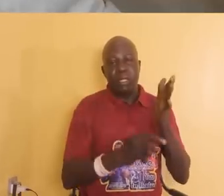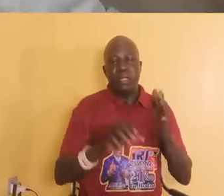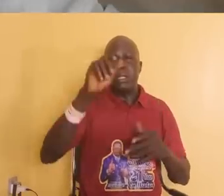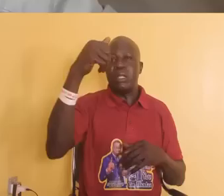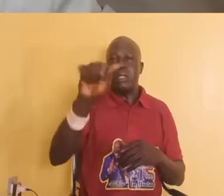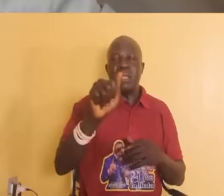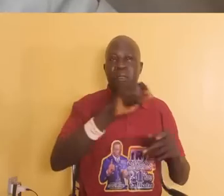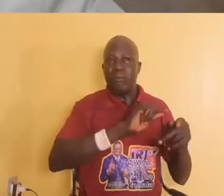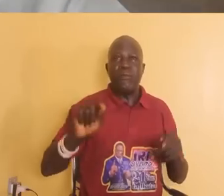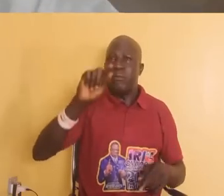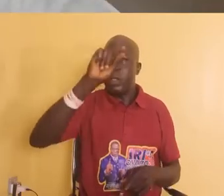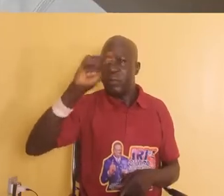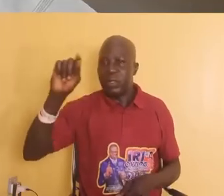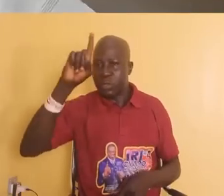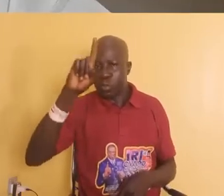Matthew,